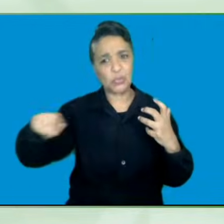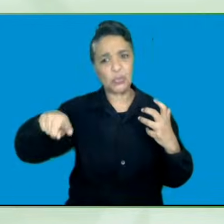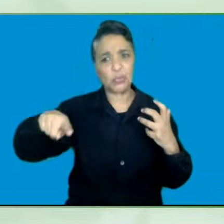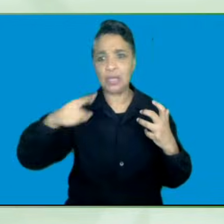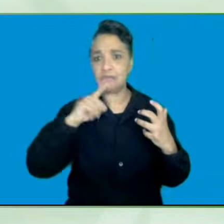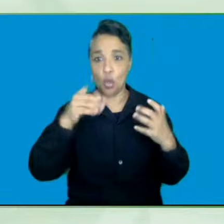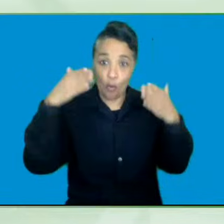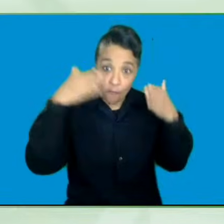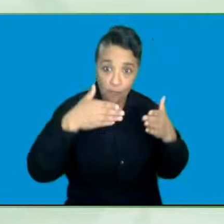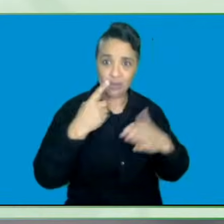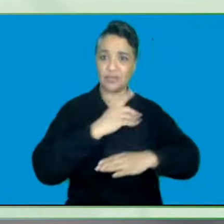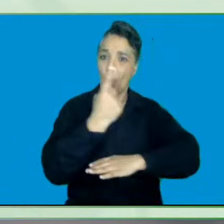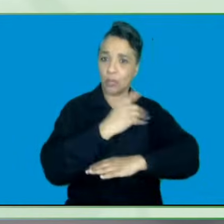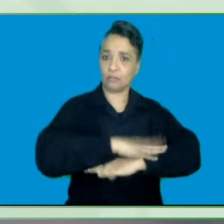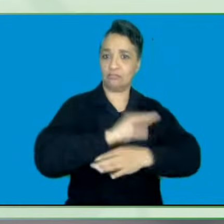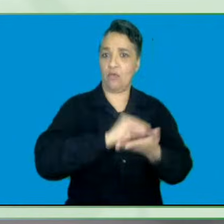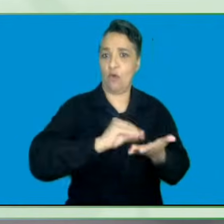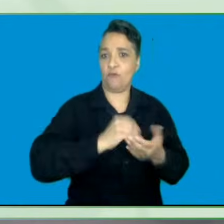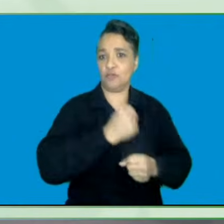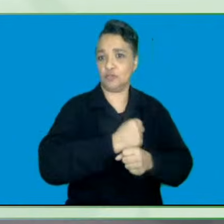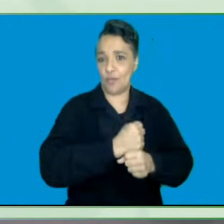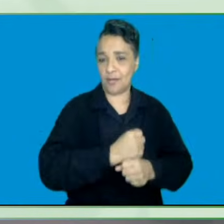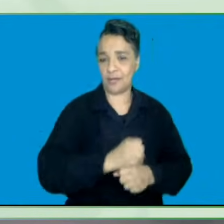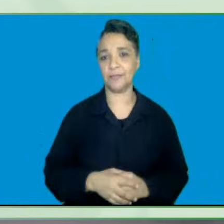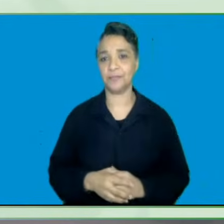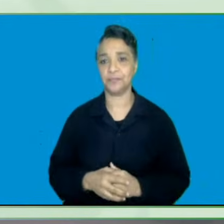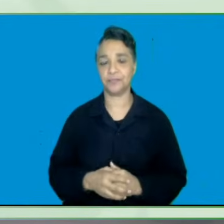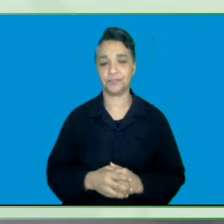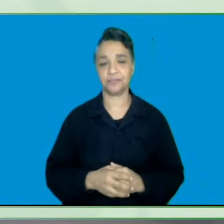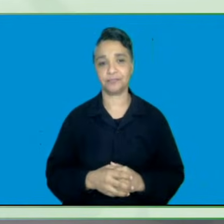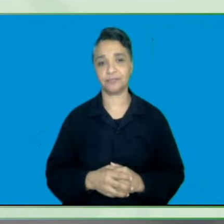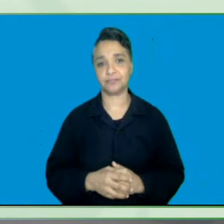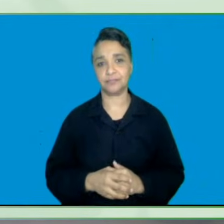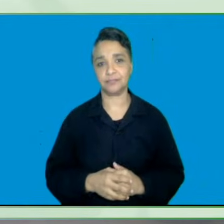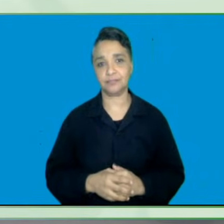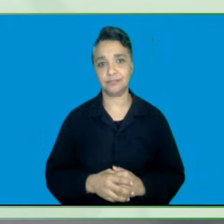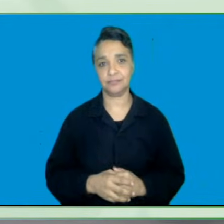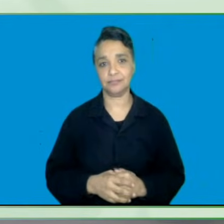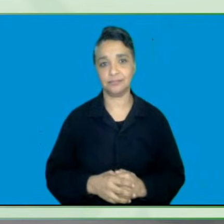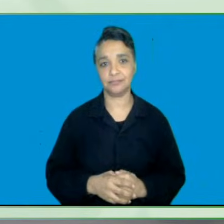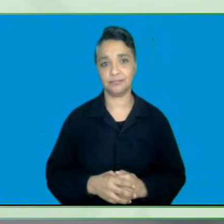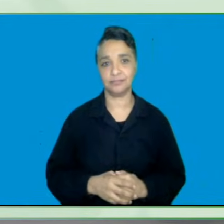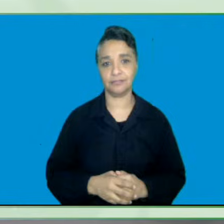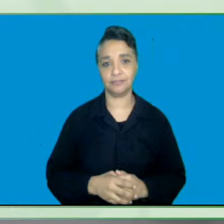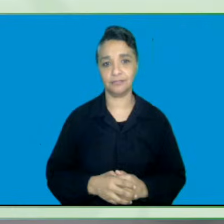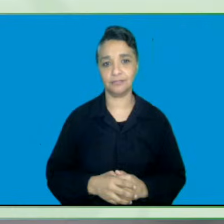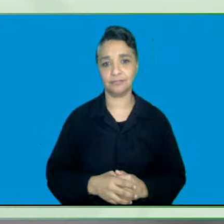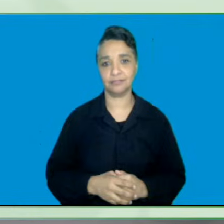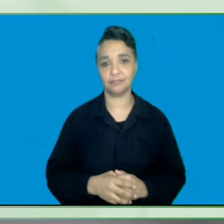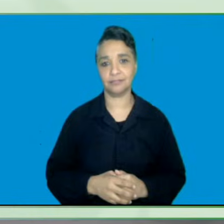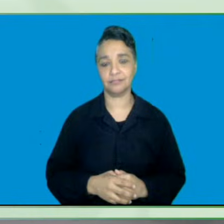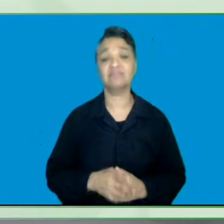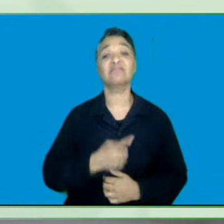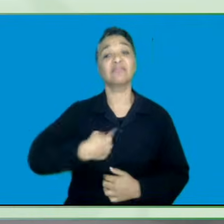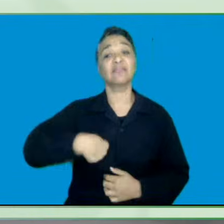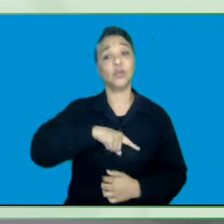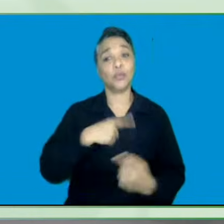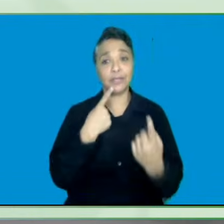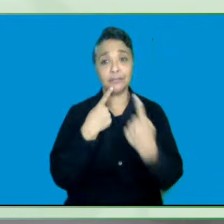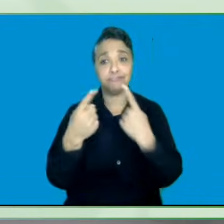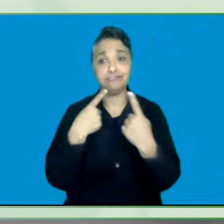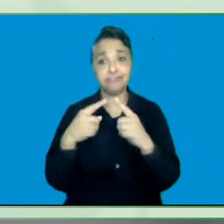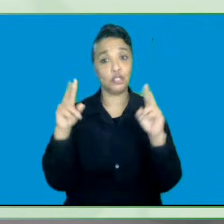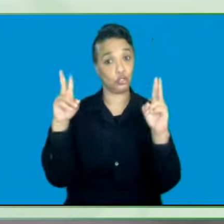work. I think one of the points that we always bring into attention when talking about the AI